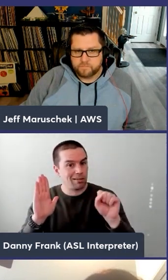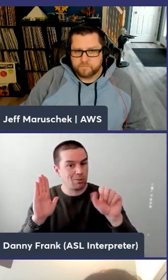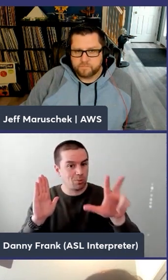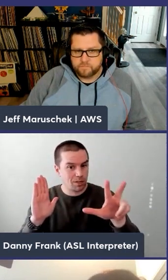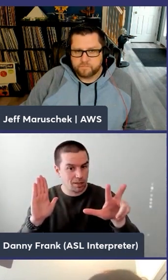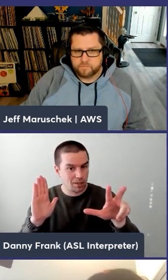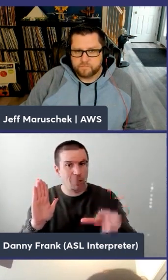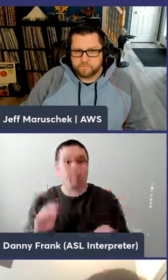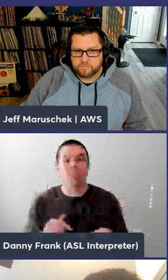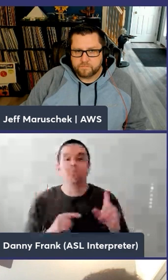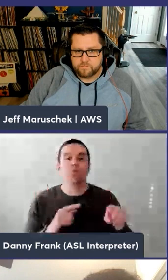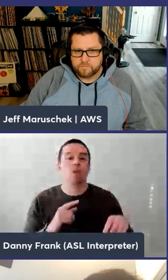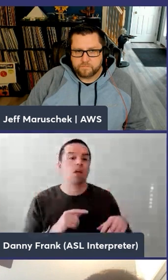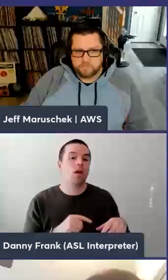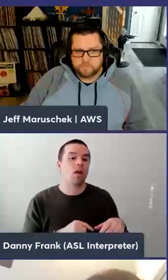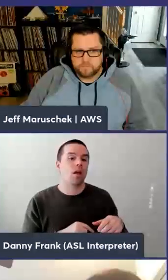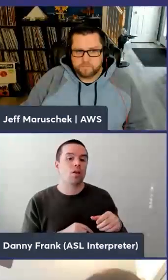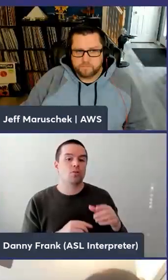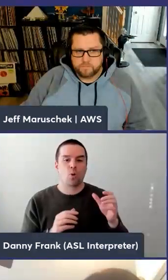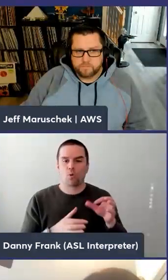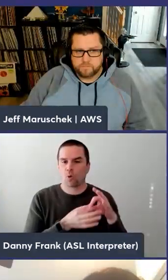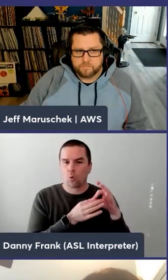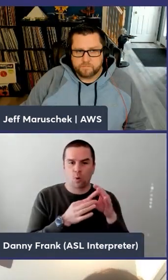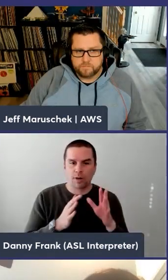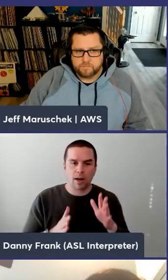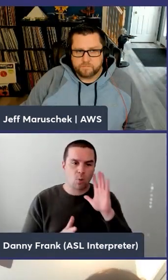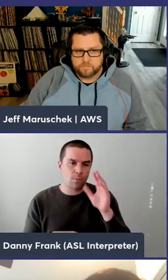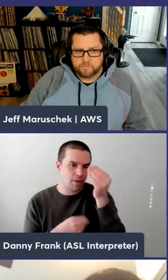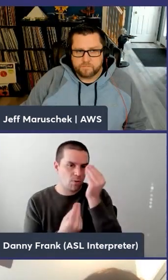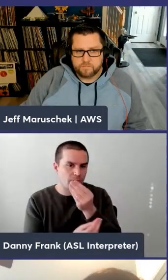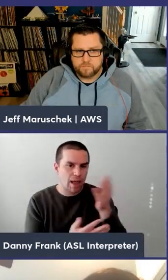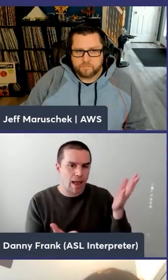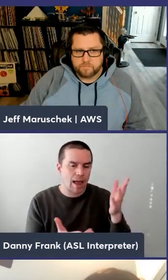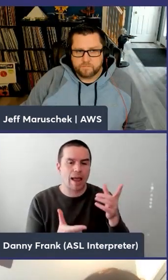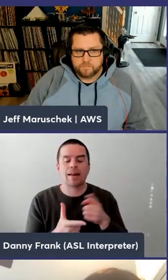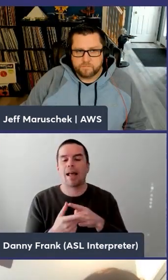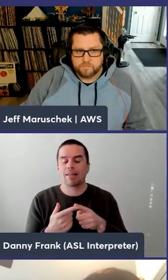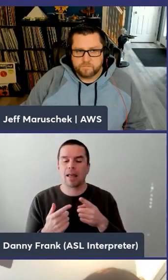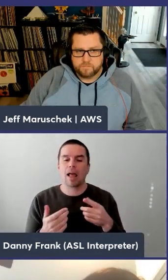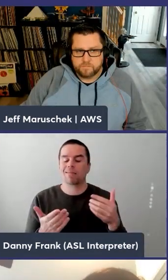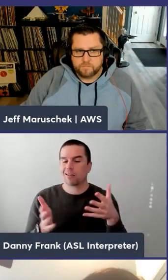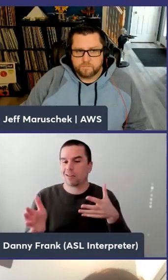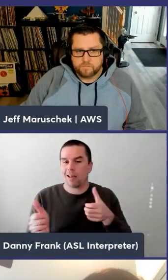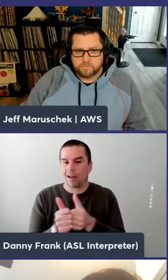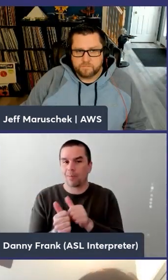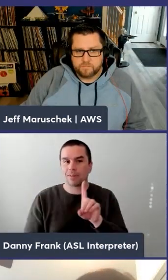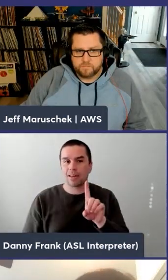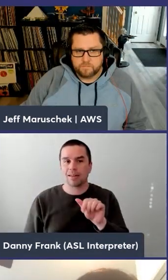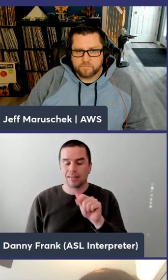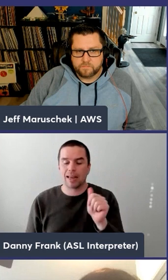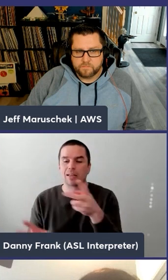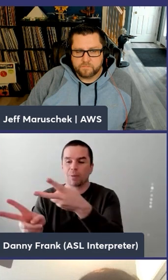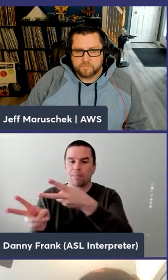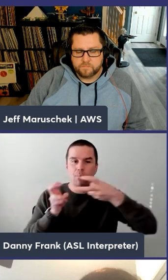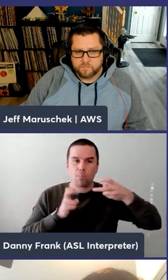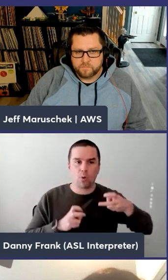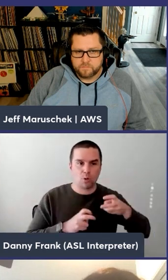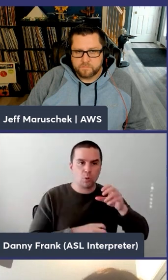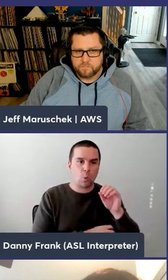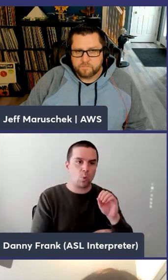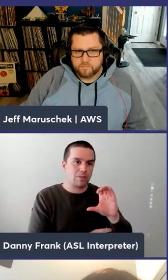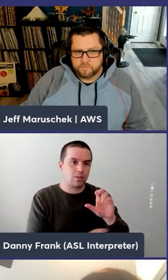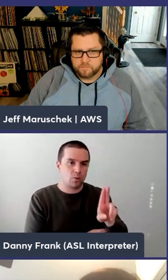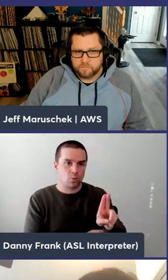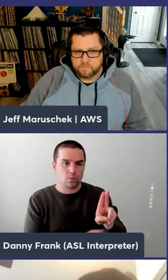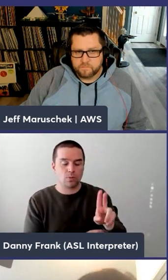gets notified, and then, we're pulling the new updated data into these OCUs. So when there is a search query, it hits